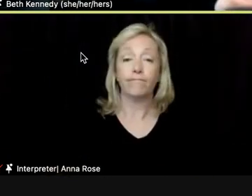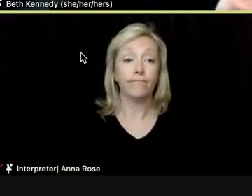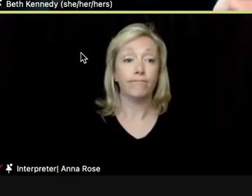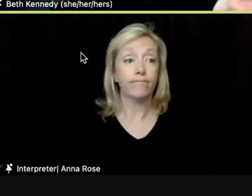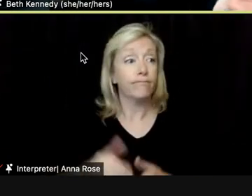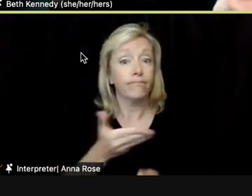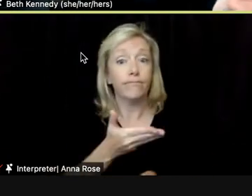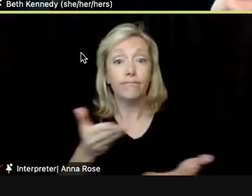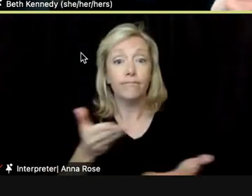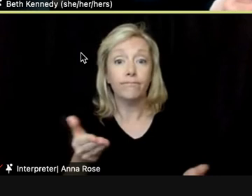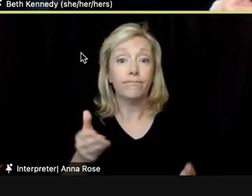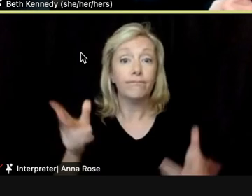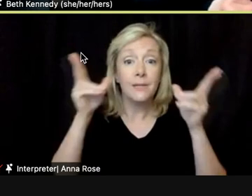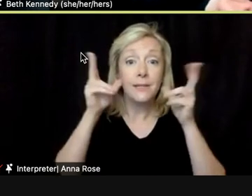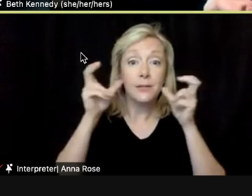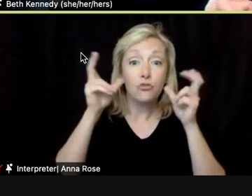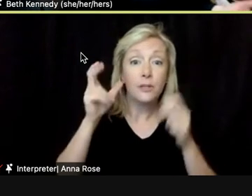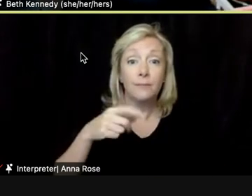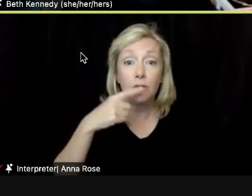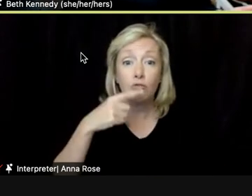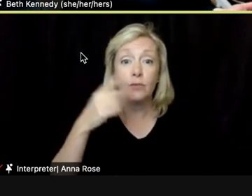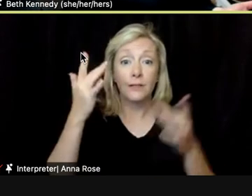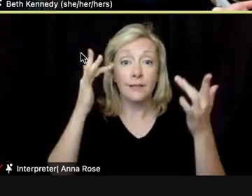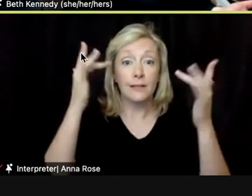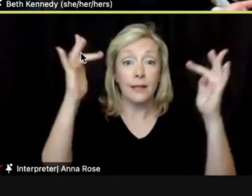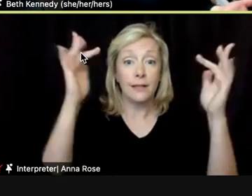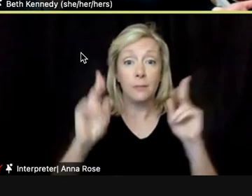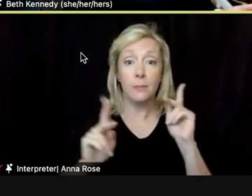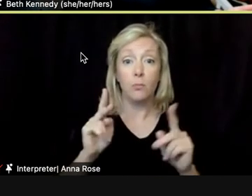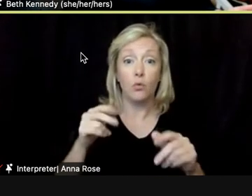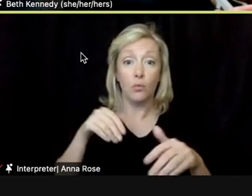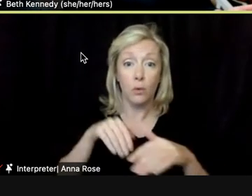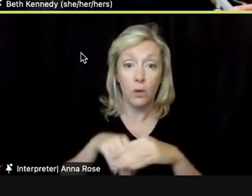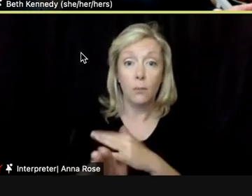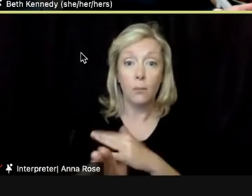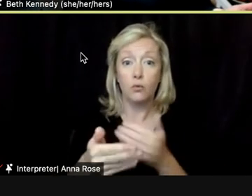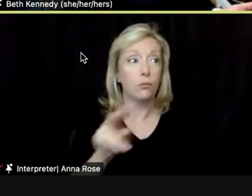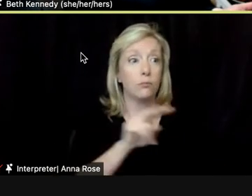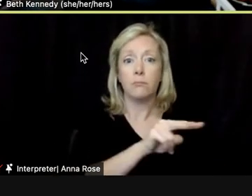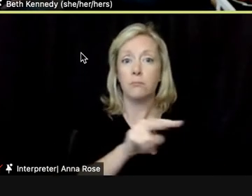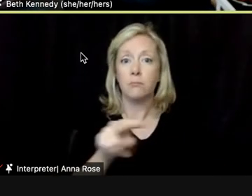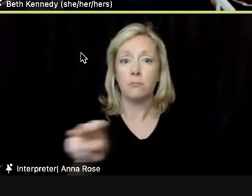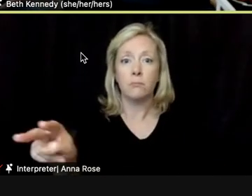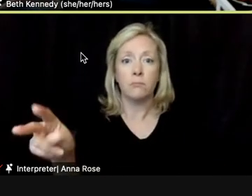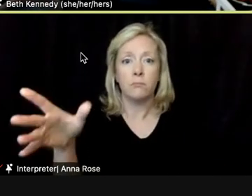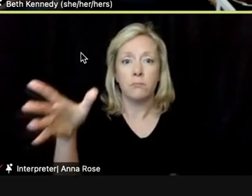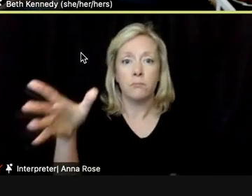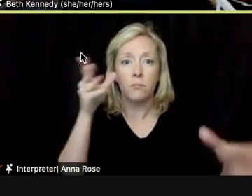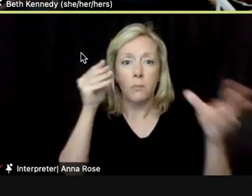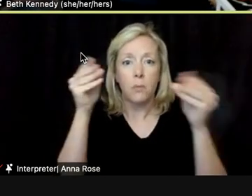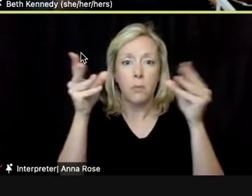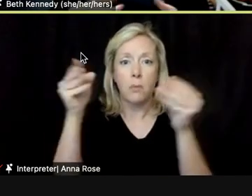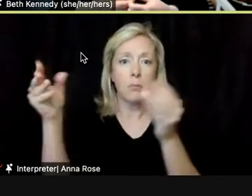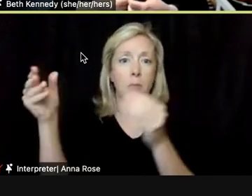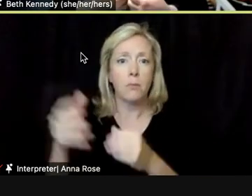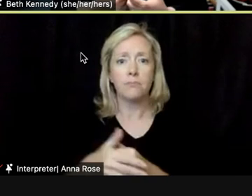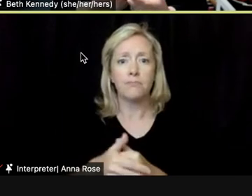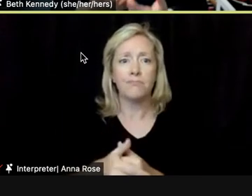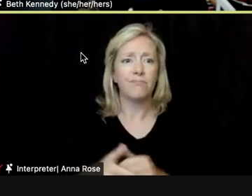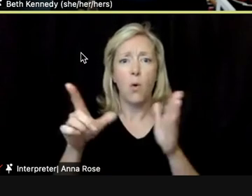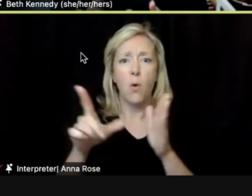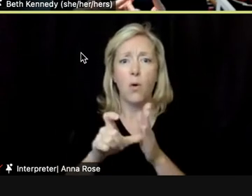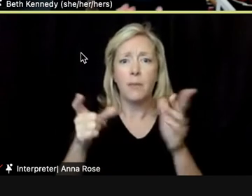just glance around and we learn like 1,000 things about what's going on in the room without even trying.